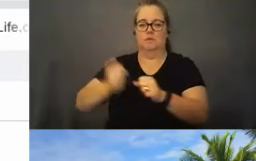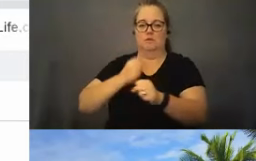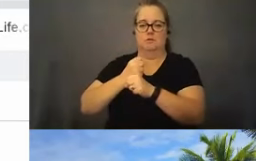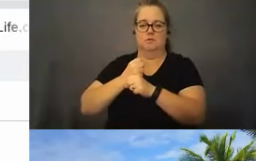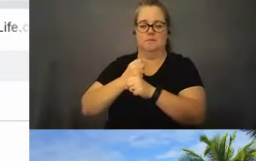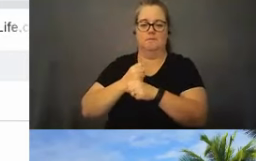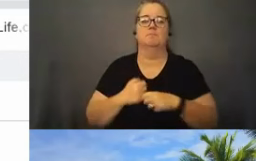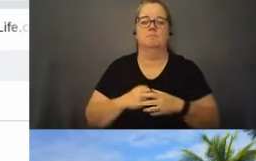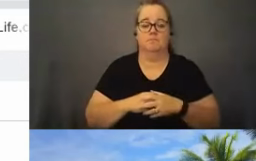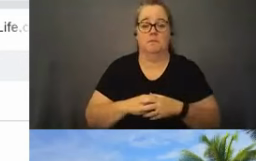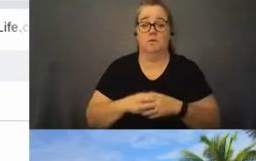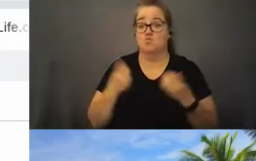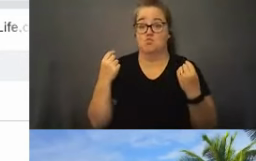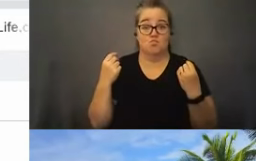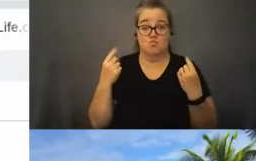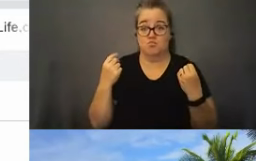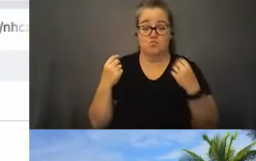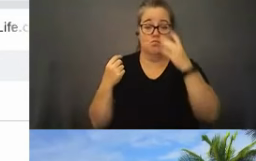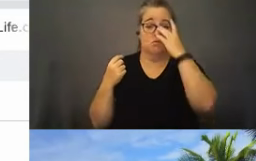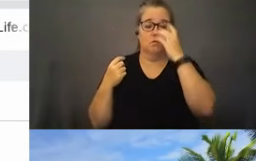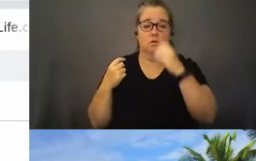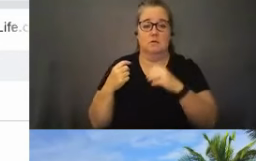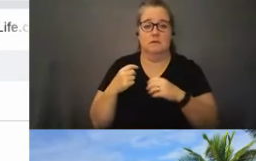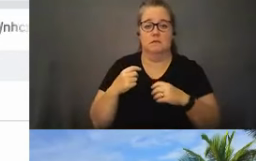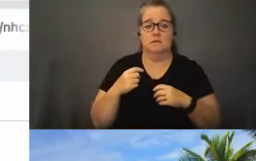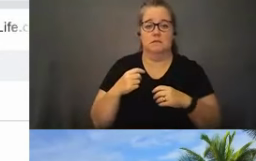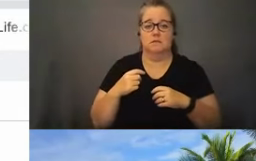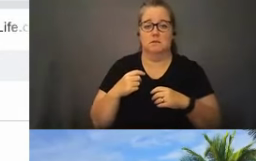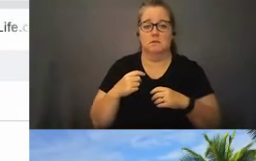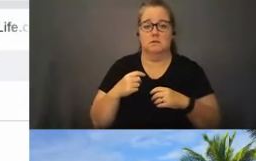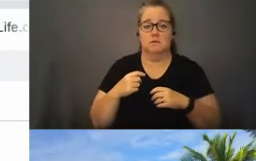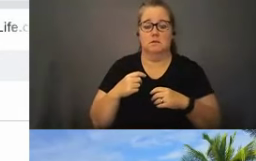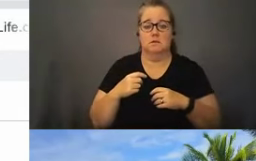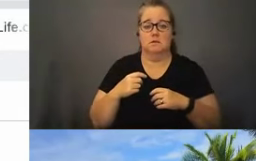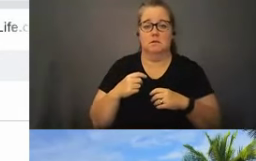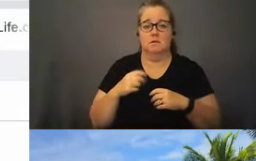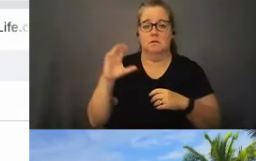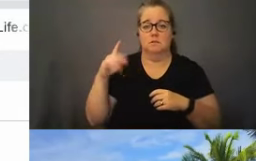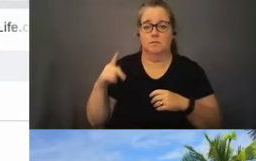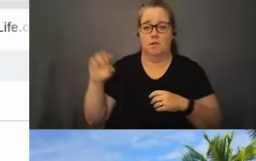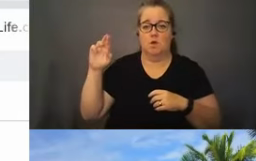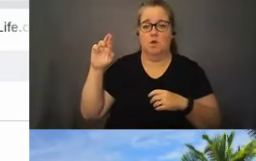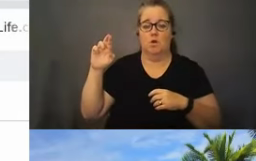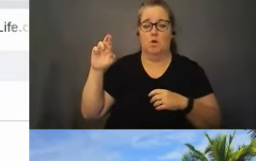So all you do is, where is our CPR?